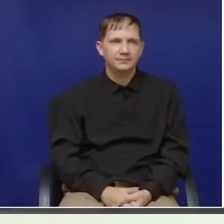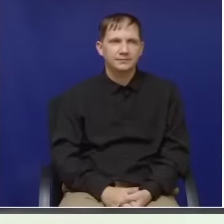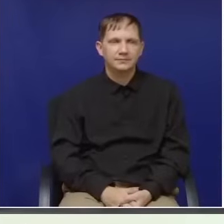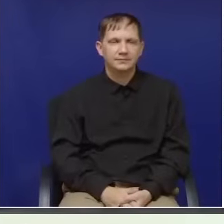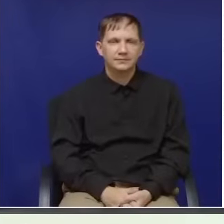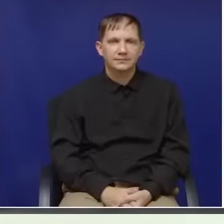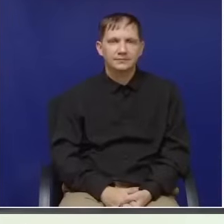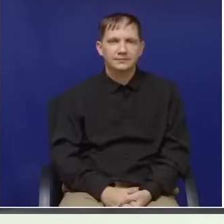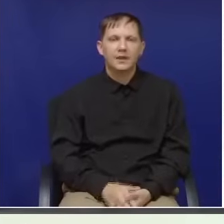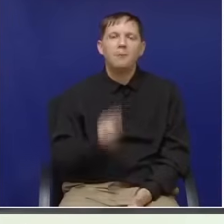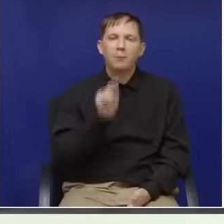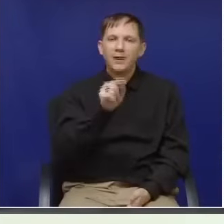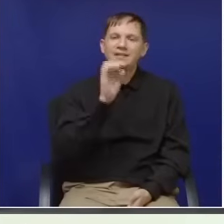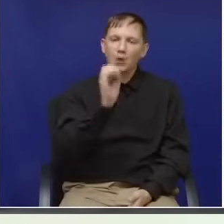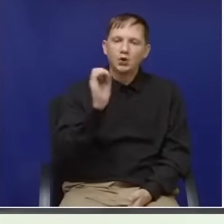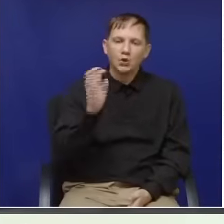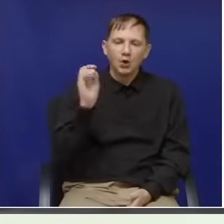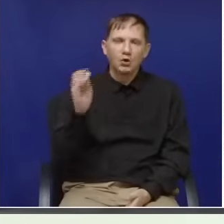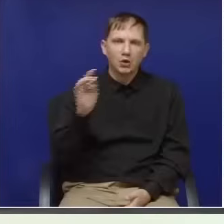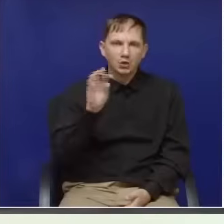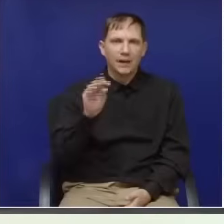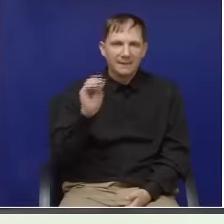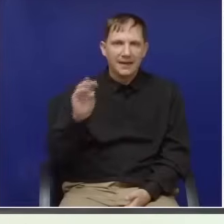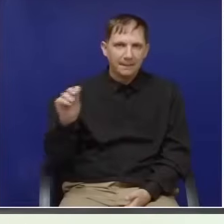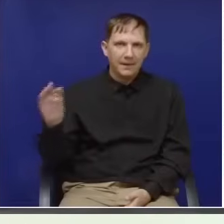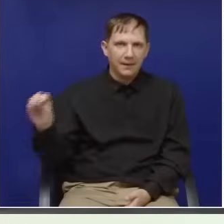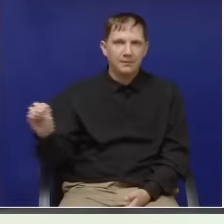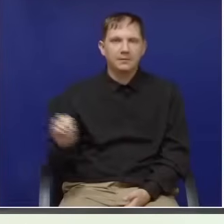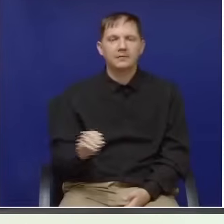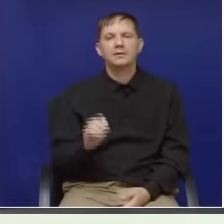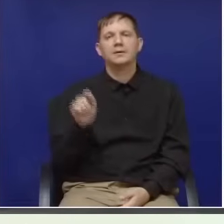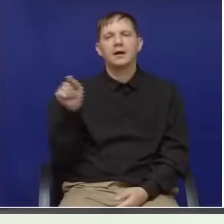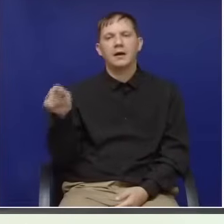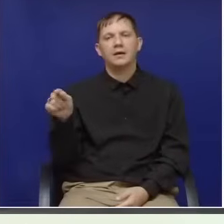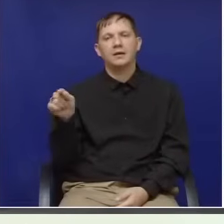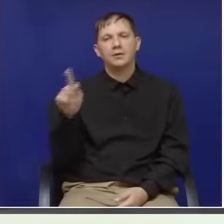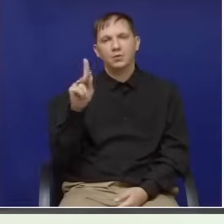3,000,089,237. And KwaZulu-Natal,